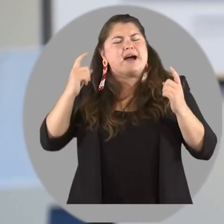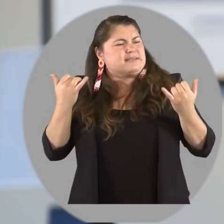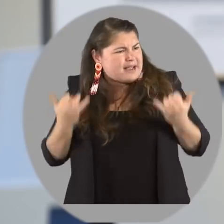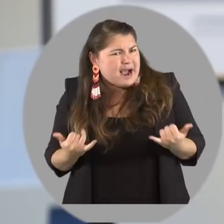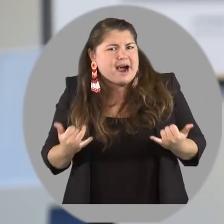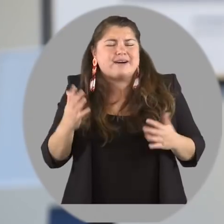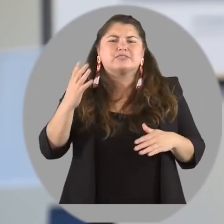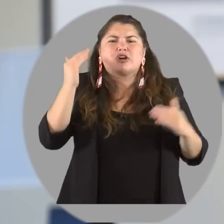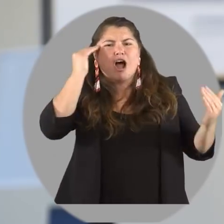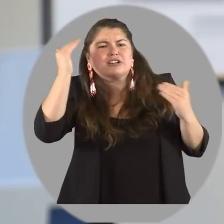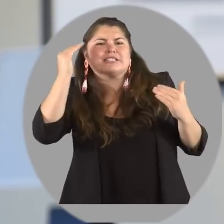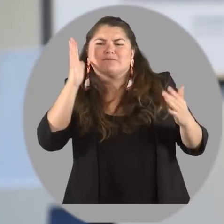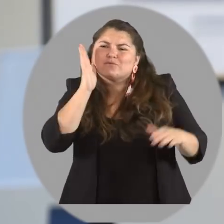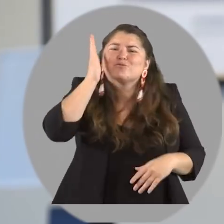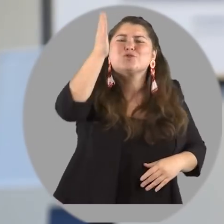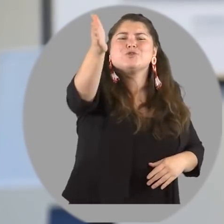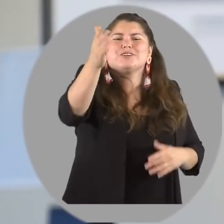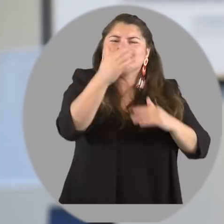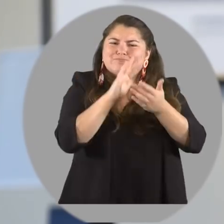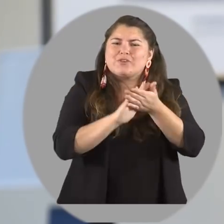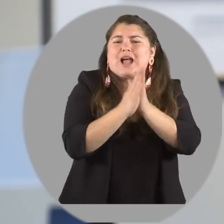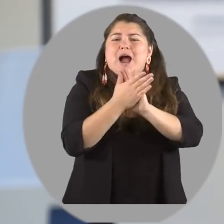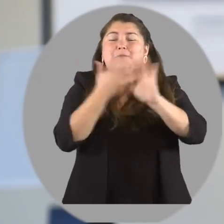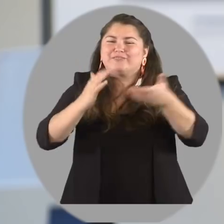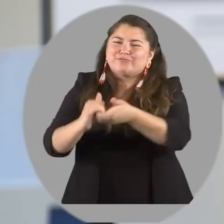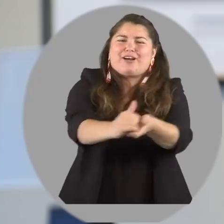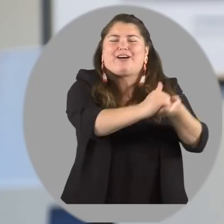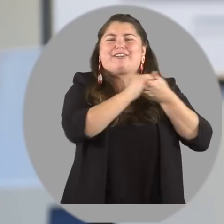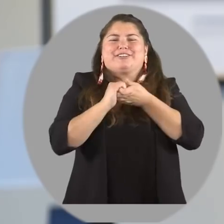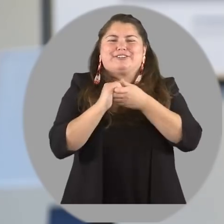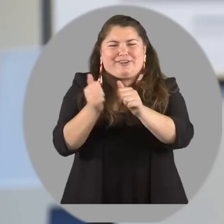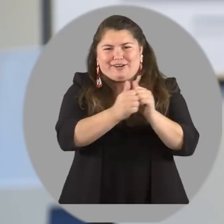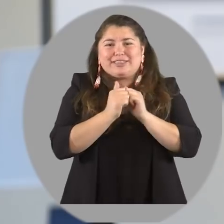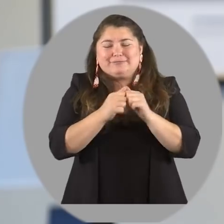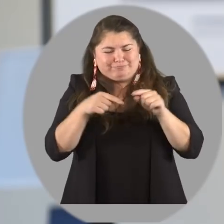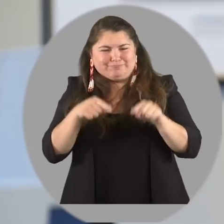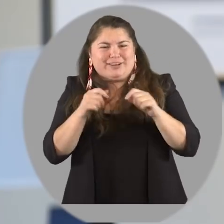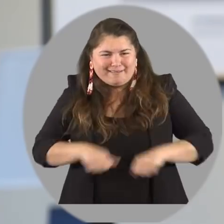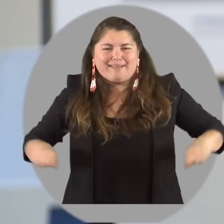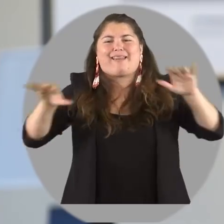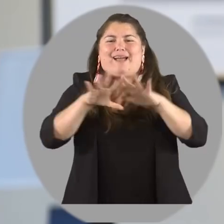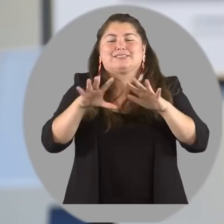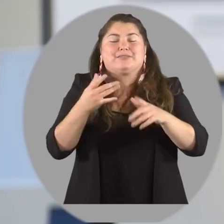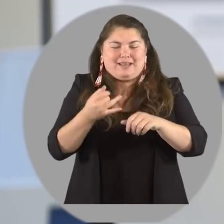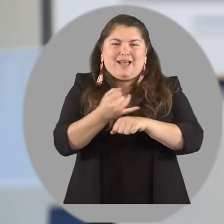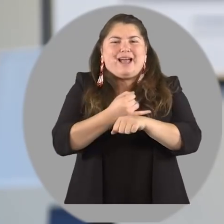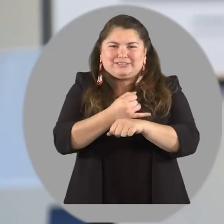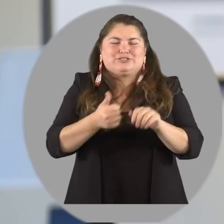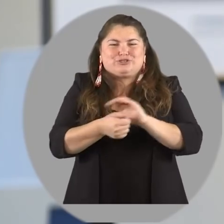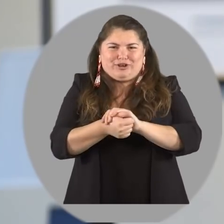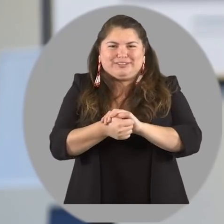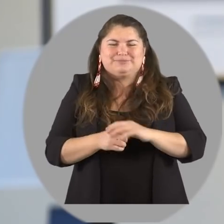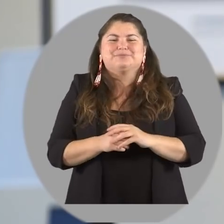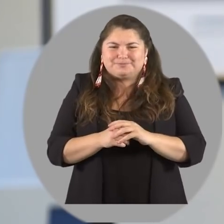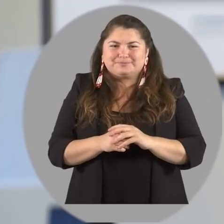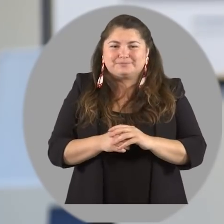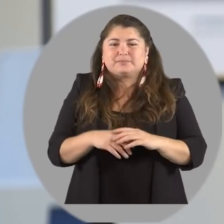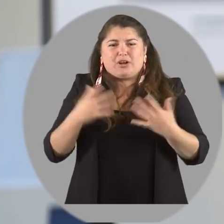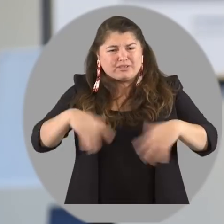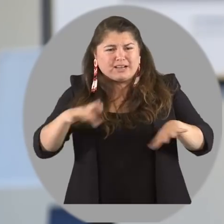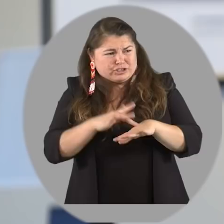of past, wisdom of present, and the knowledge needed for our peaceful future together on the lands of